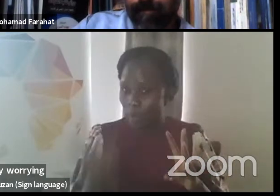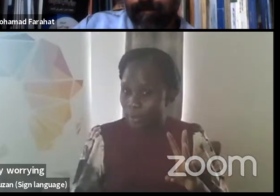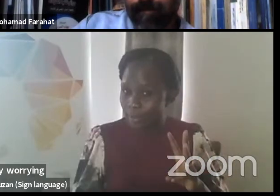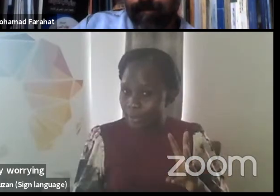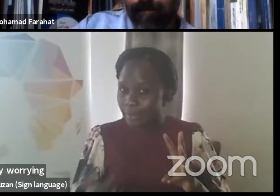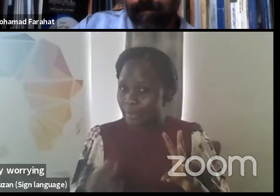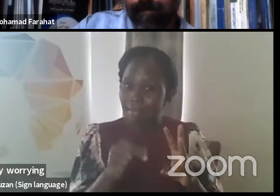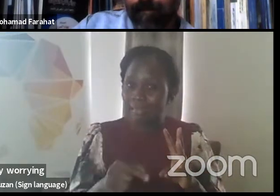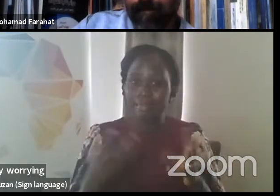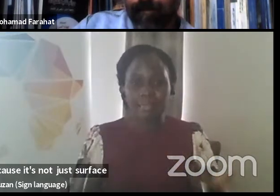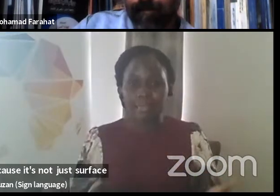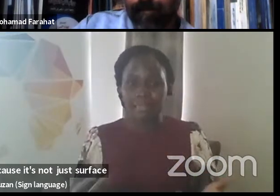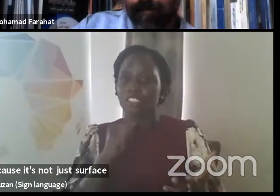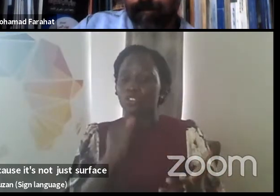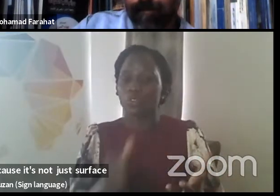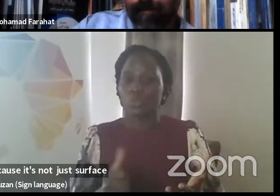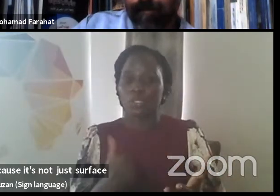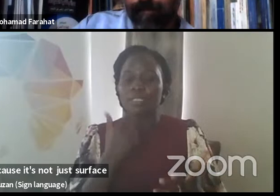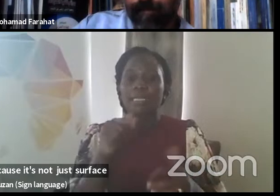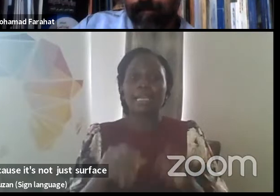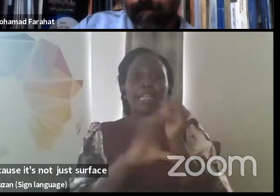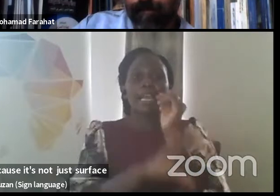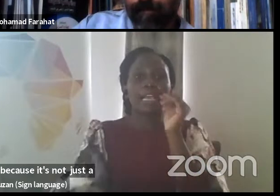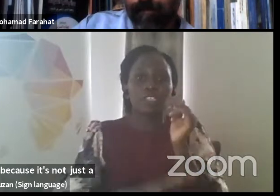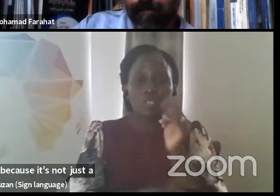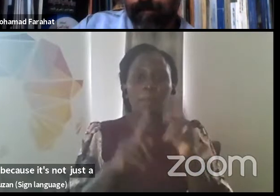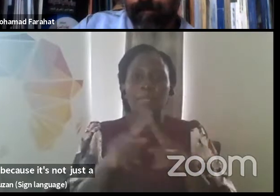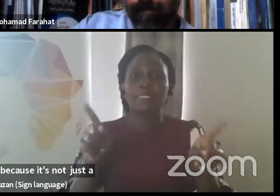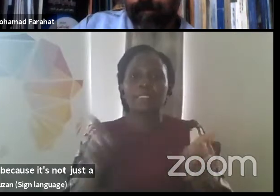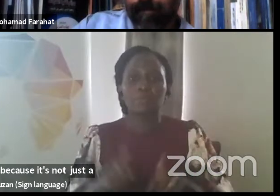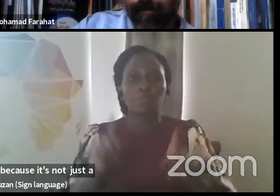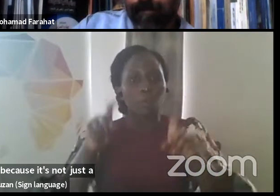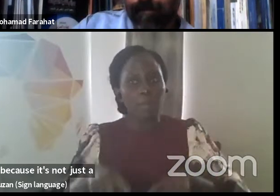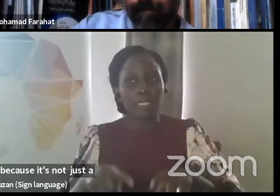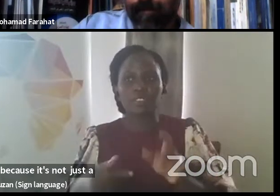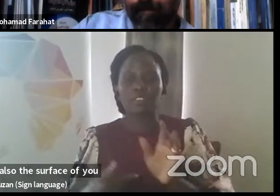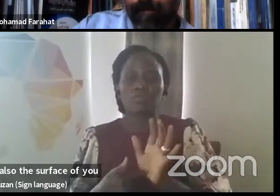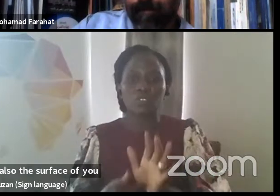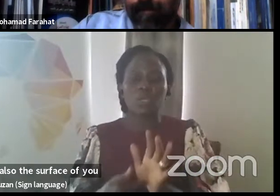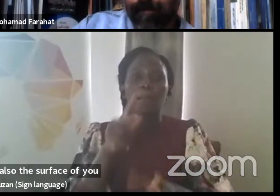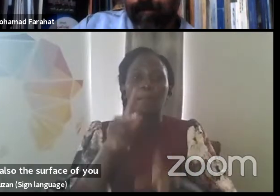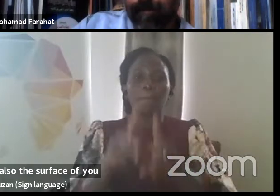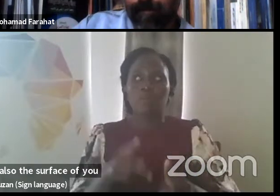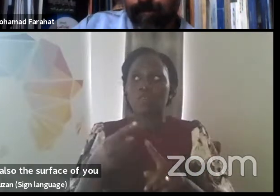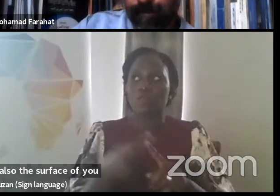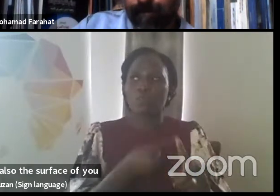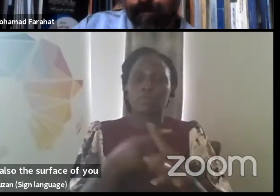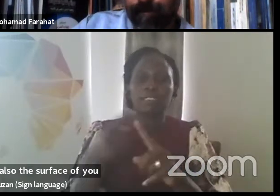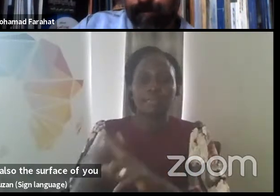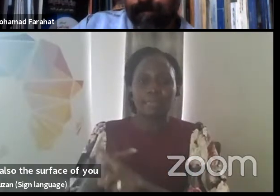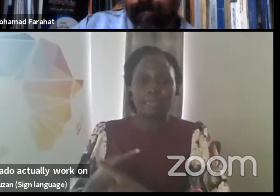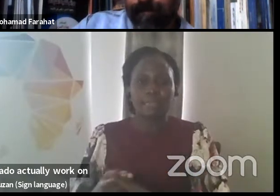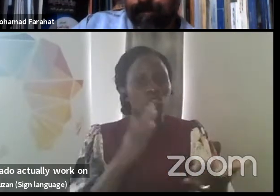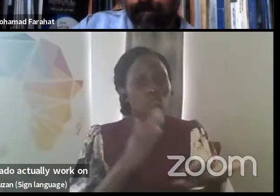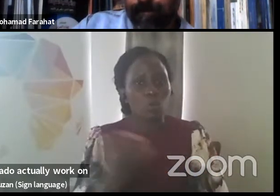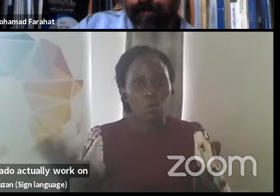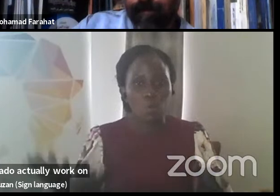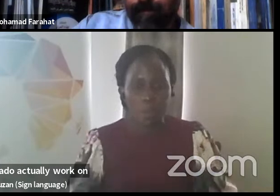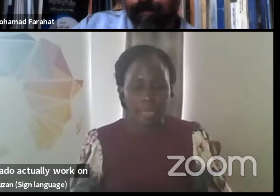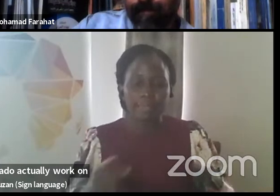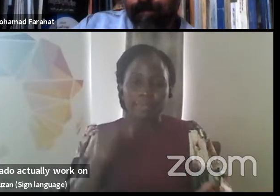the citizens in the country, but also we saw cases of people from diaspora, actually Moroccans living